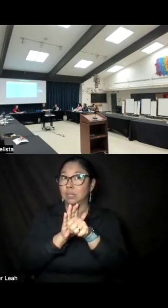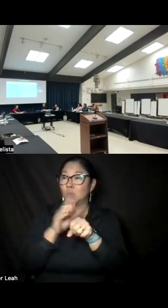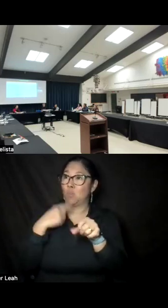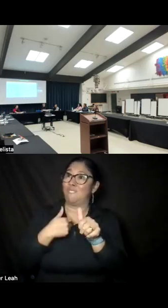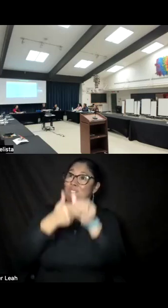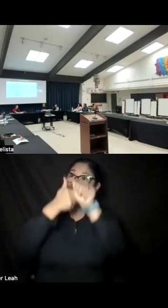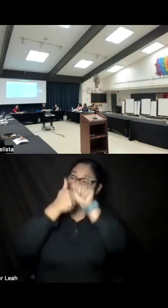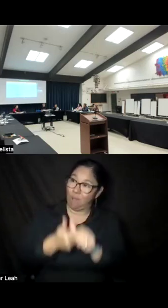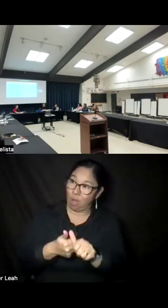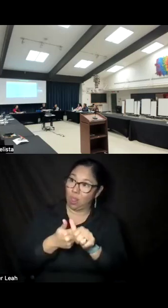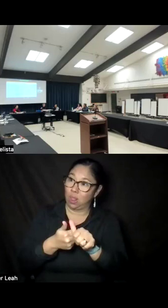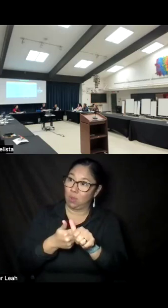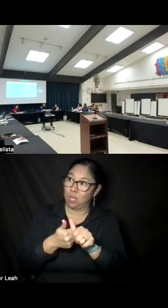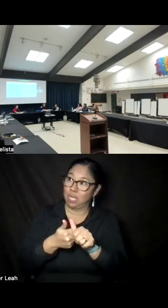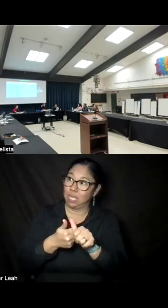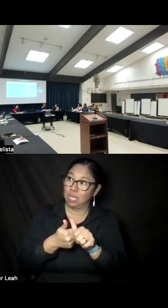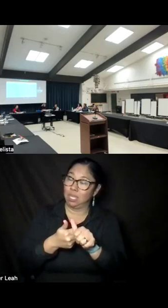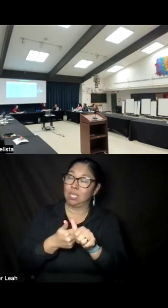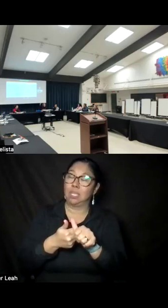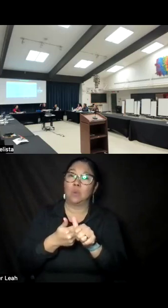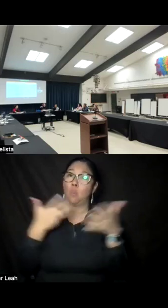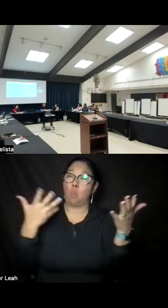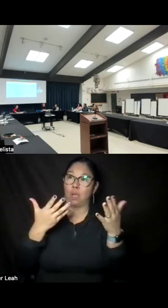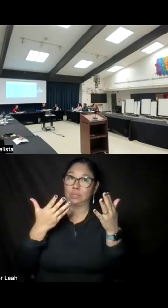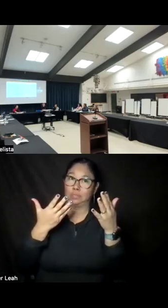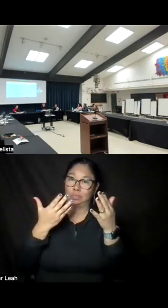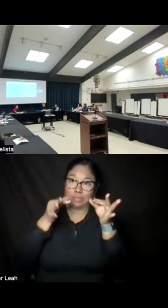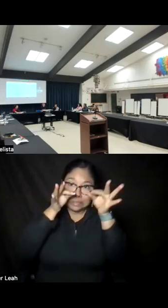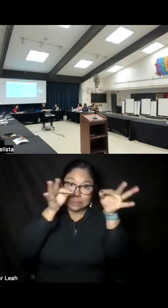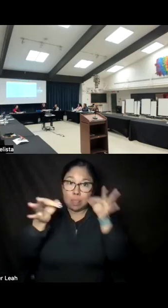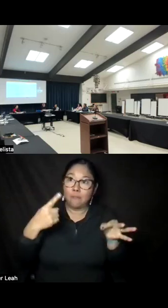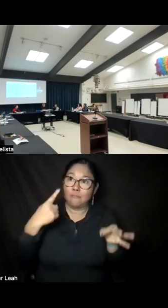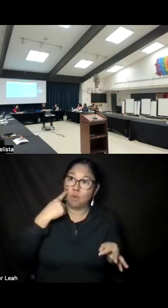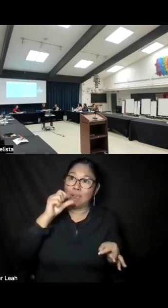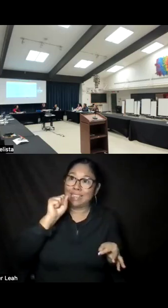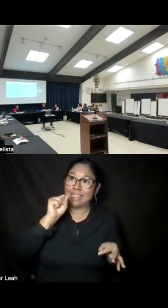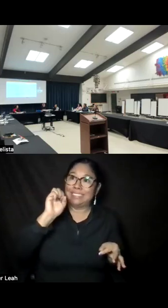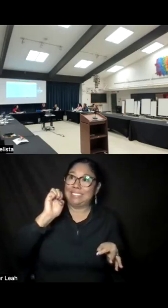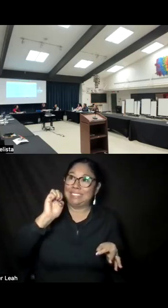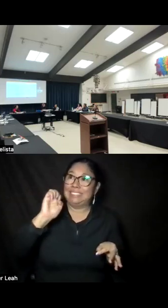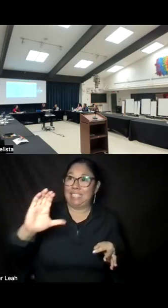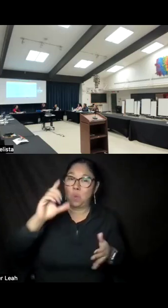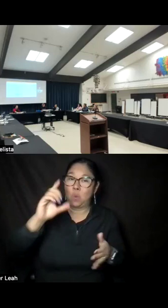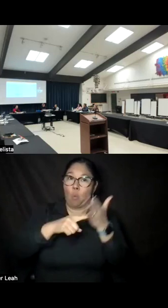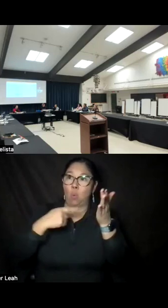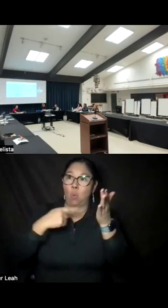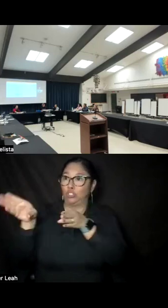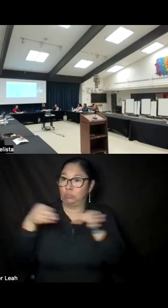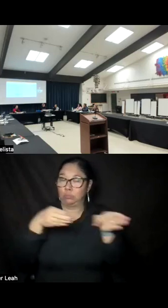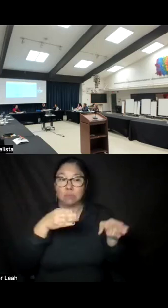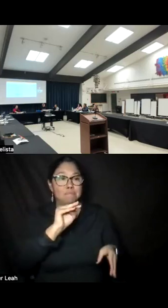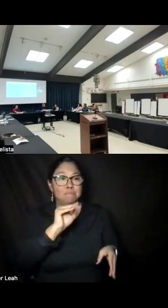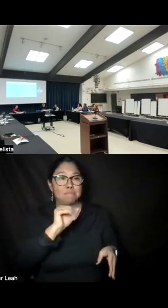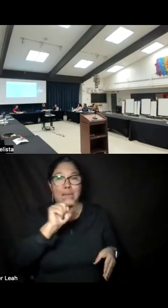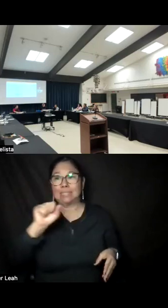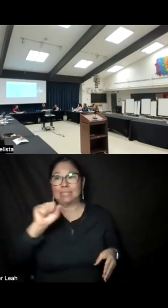of what is outlined for an SSC as kind of what we need to be moving towards. Matt and Sarah, you're